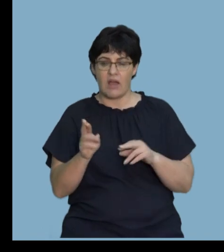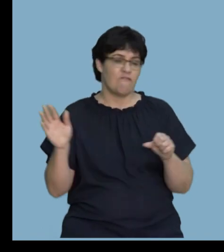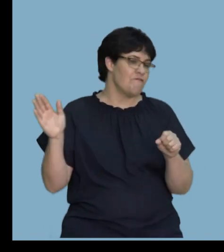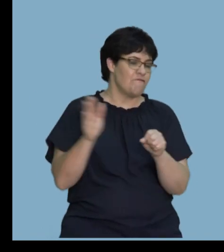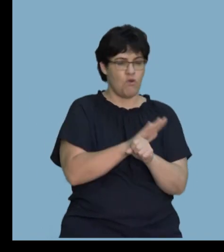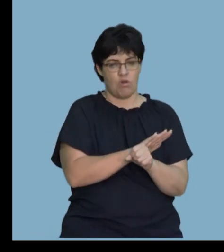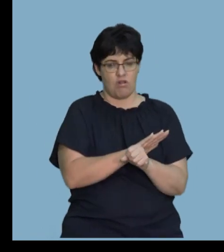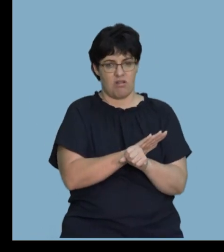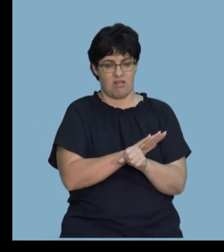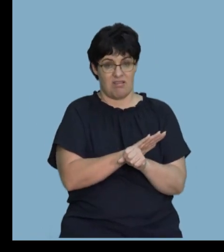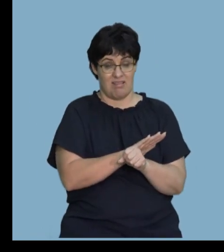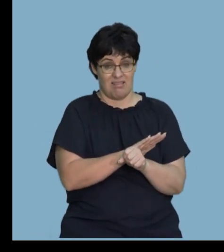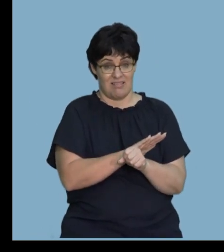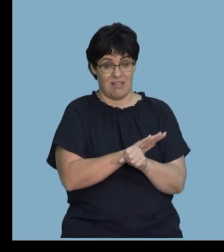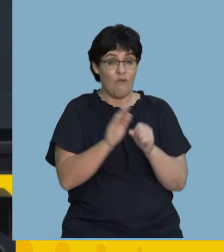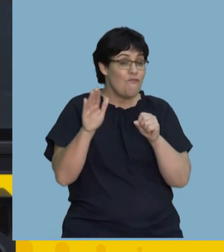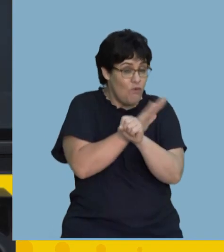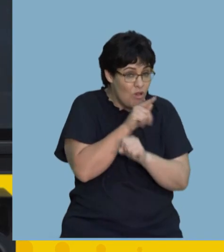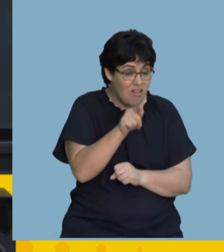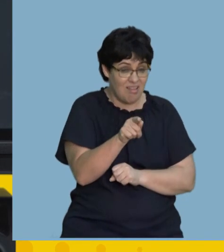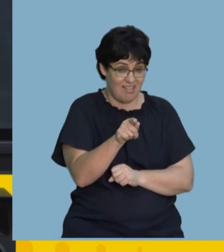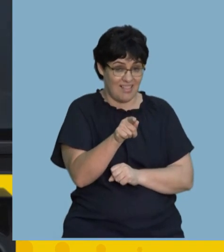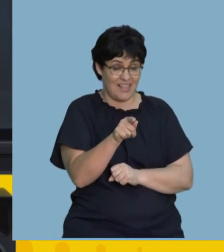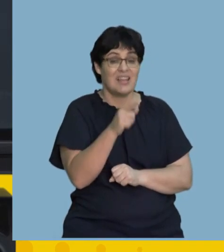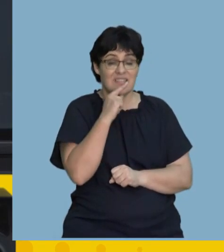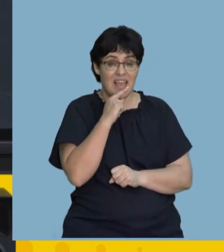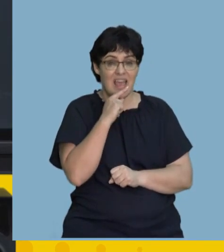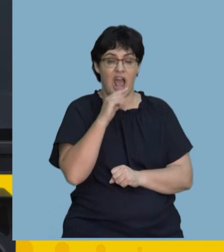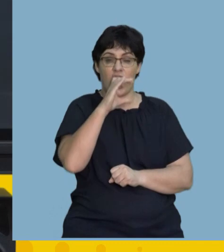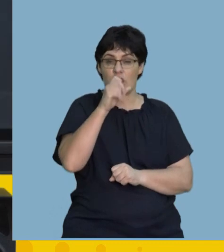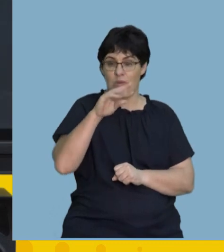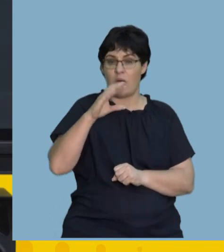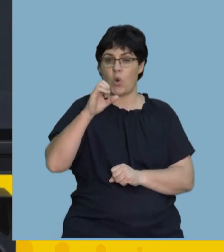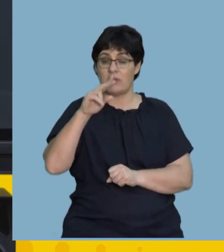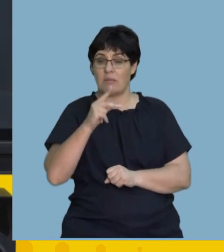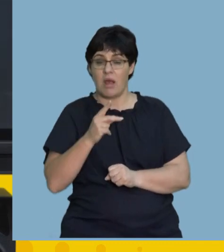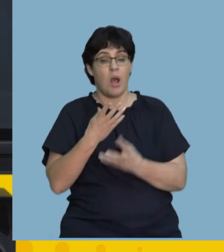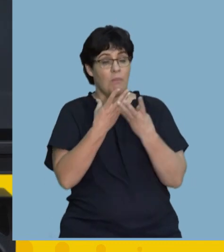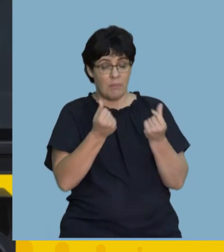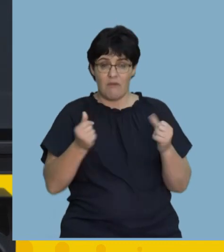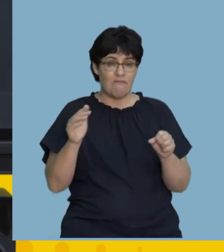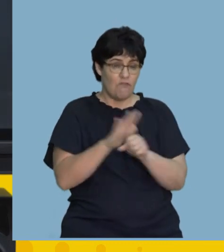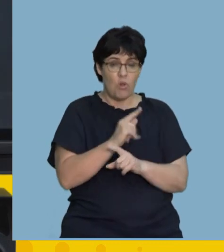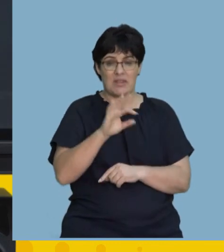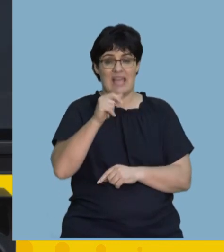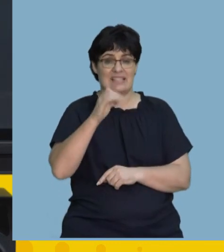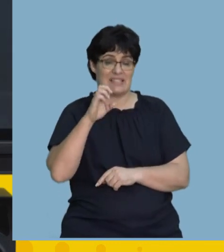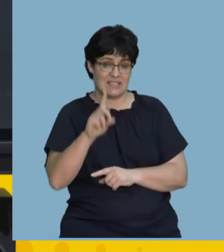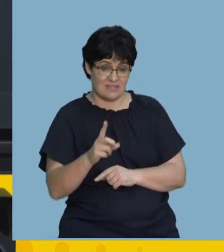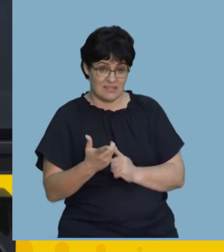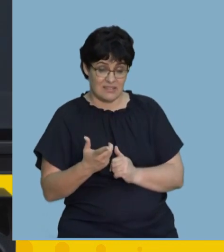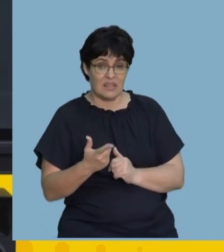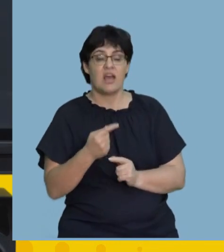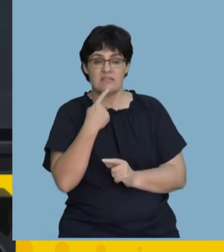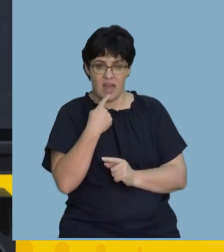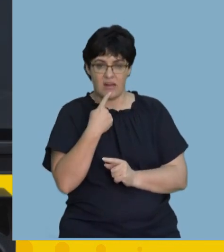another part. So if the calcium carbonate reacts completely with the acid, immediately we are tempted